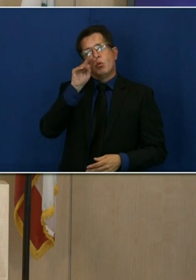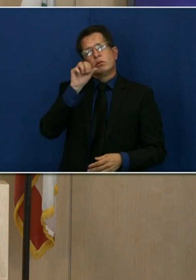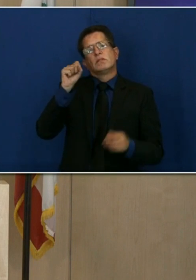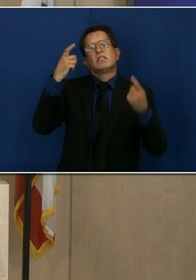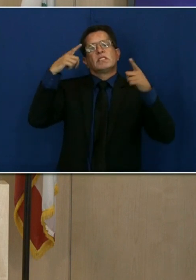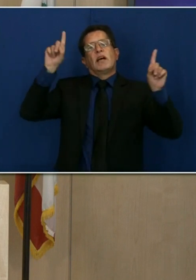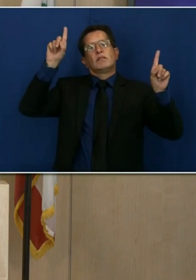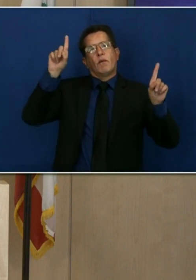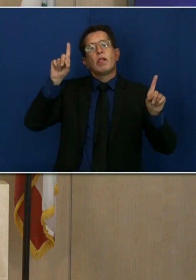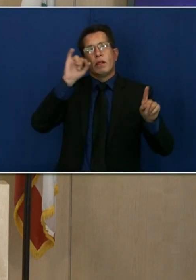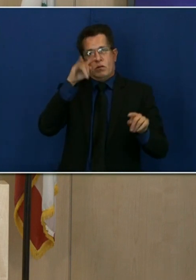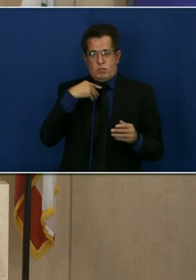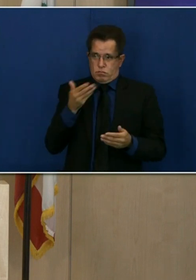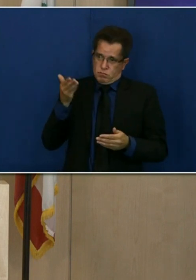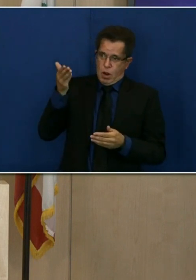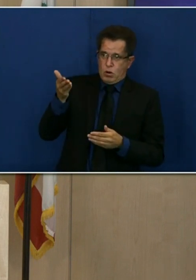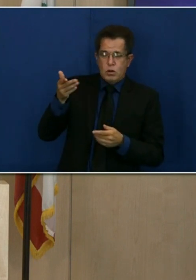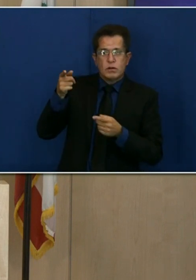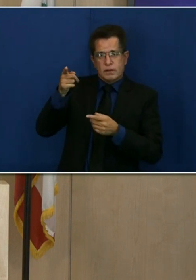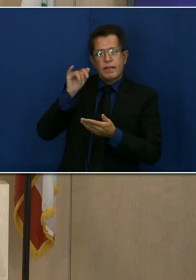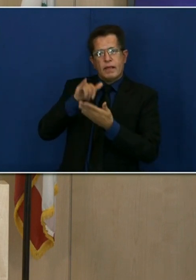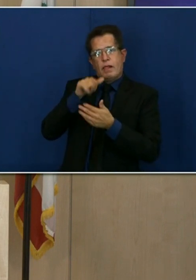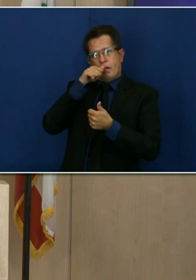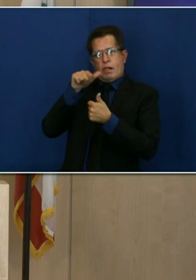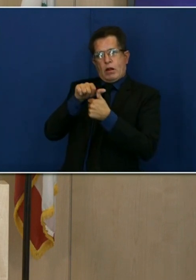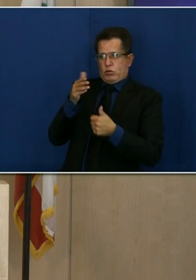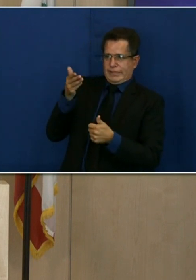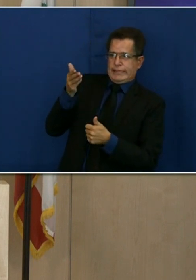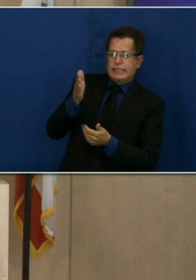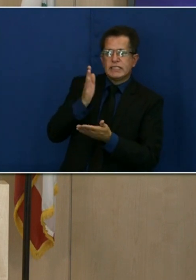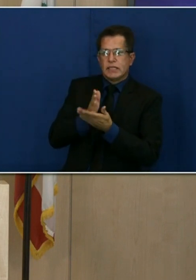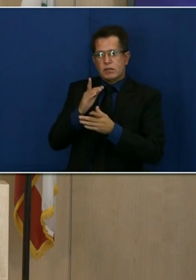in what we had intended to do with the cease and desist orders.